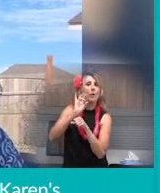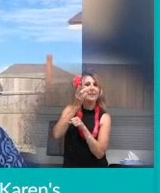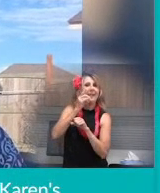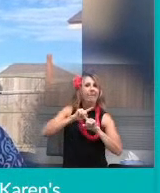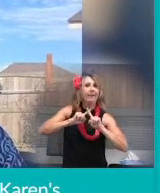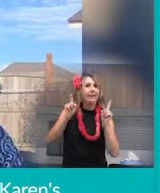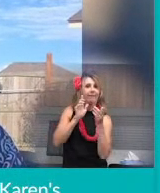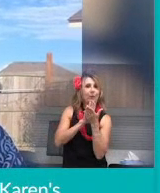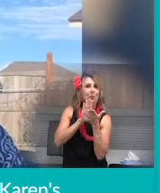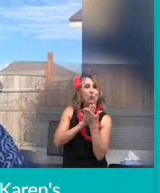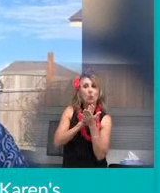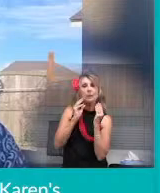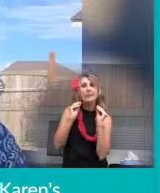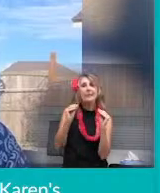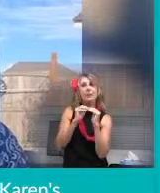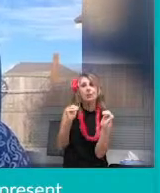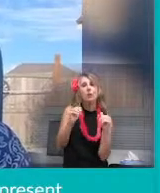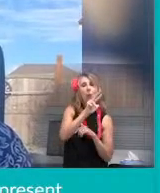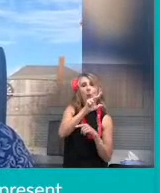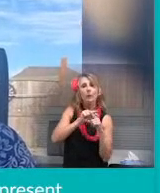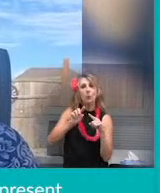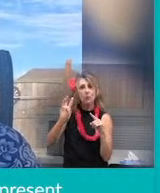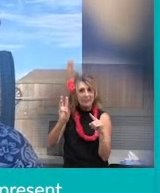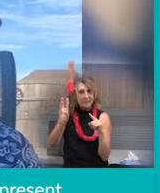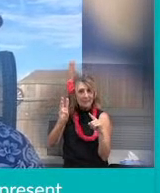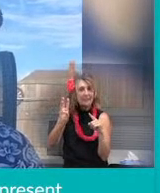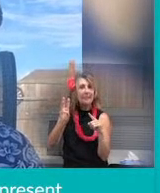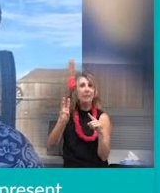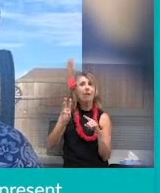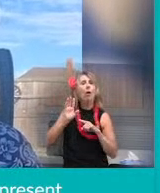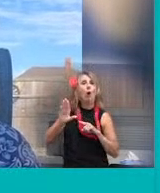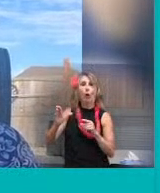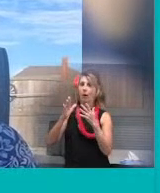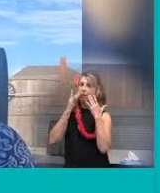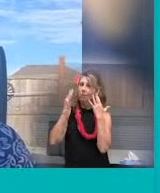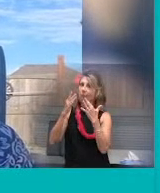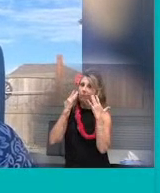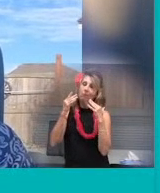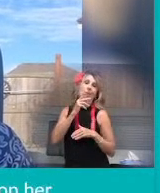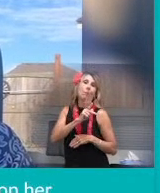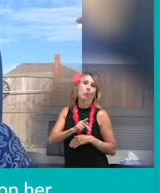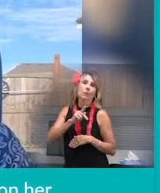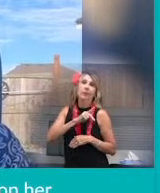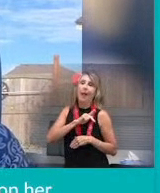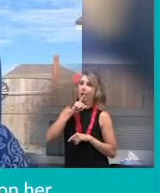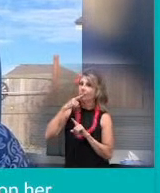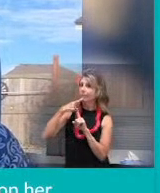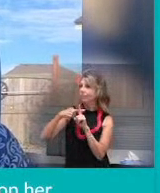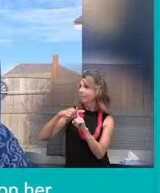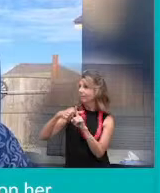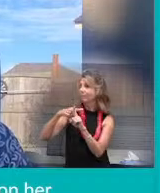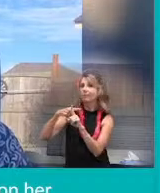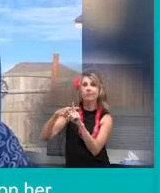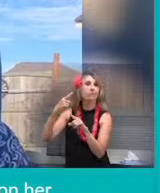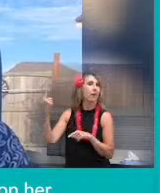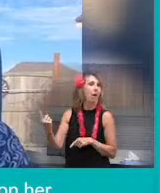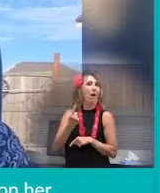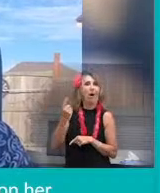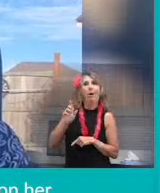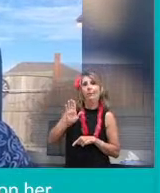teaching grades 3 to 6. Karen's bubbly disposition and ever-present optimism brings a joy to every